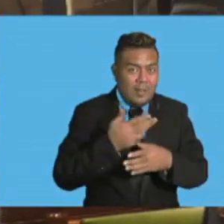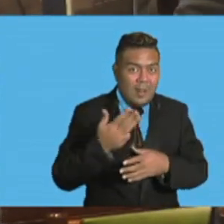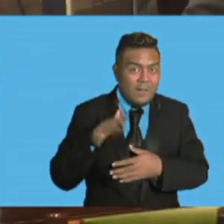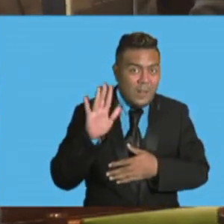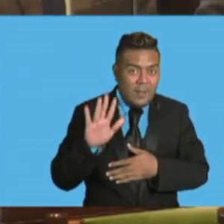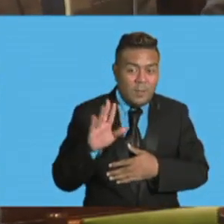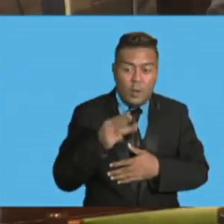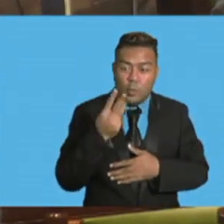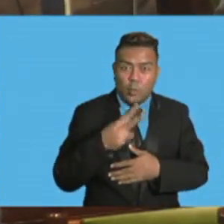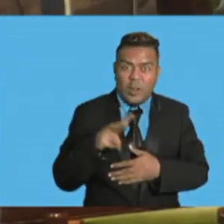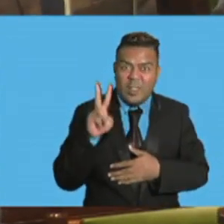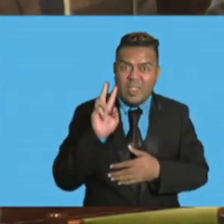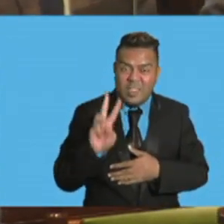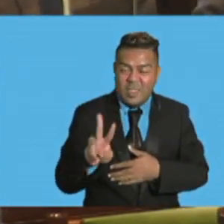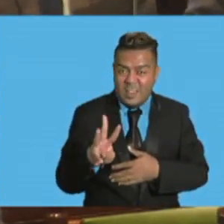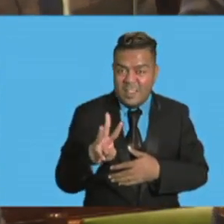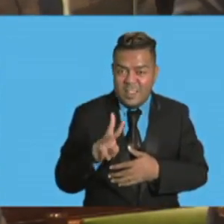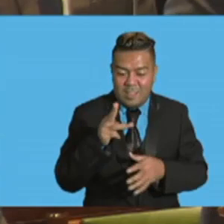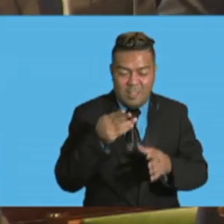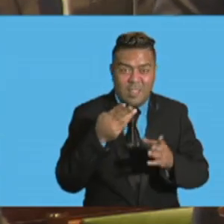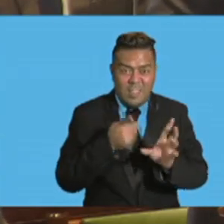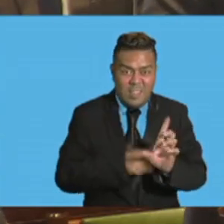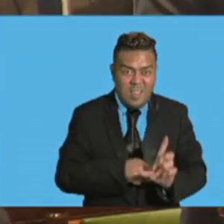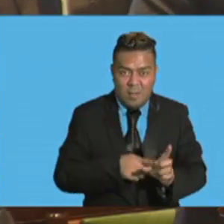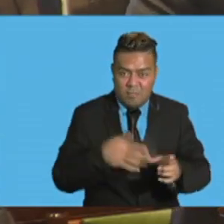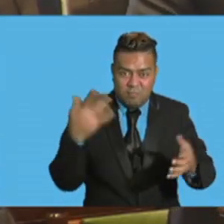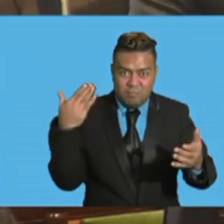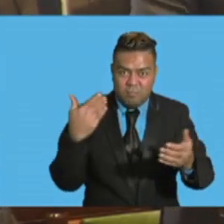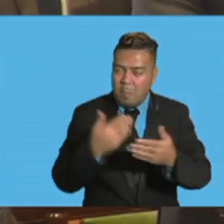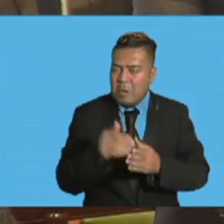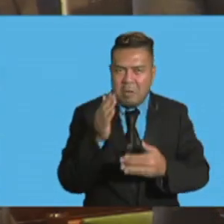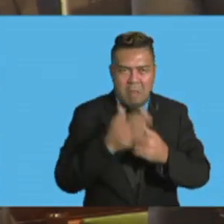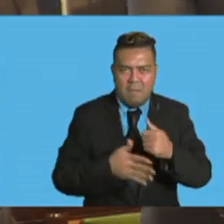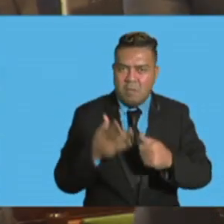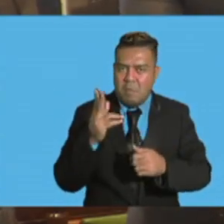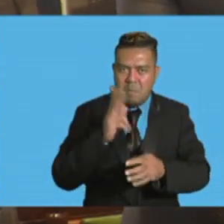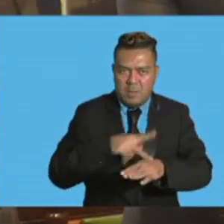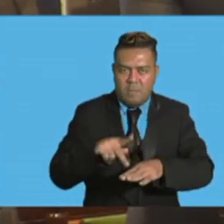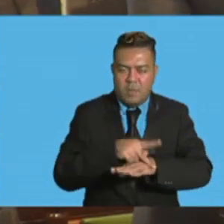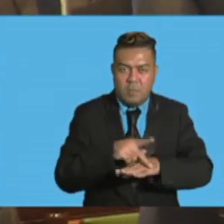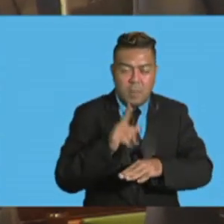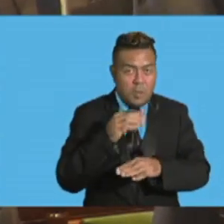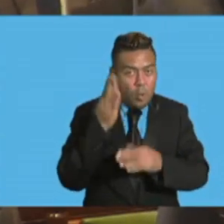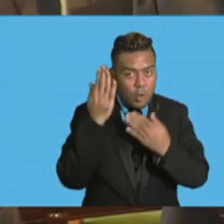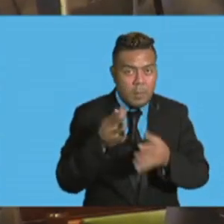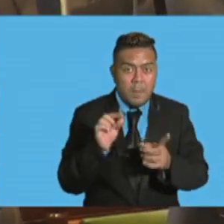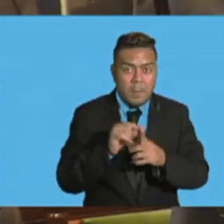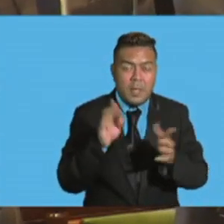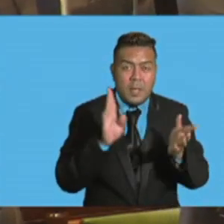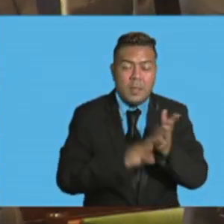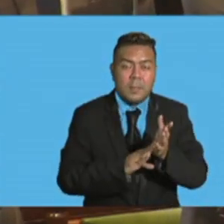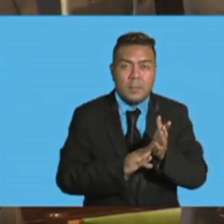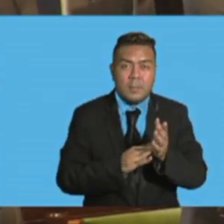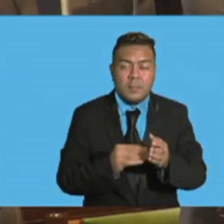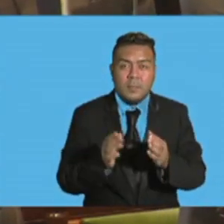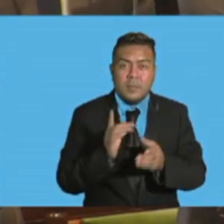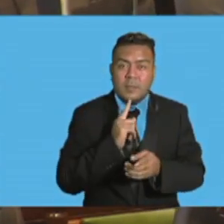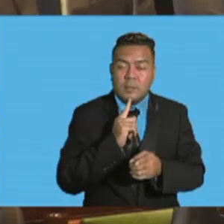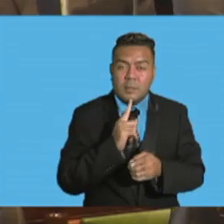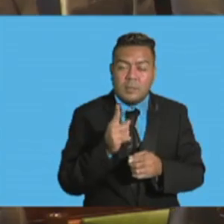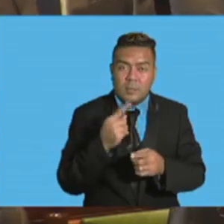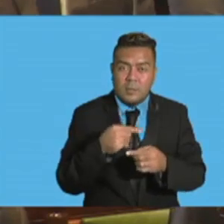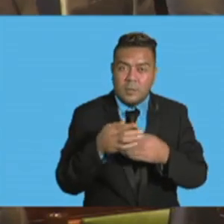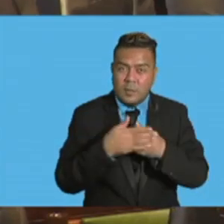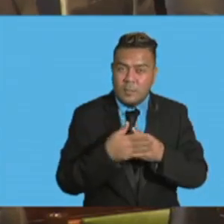23-year gap, but never held in the Pacific. Mr. Speaker, sir, as the Honourable Prime Minister highlighted in his opening remarks, that this